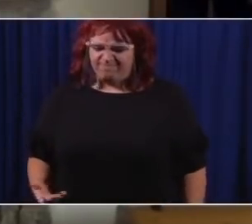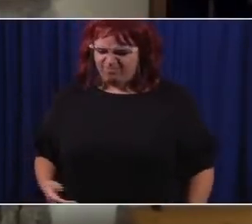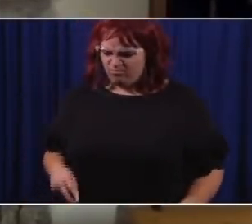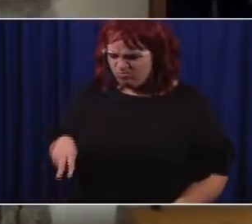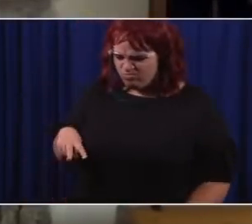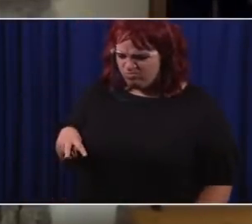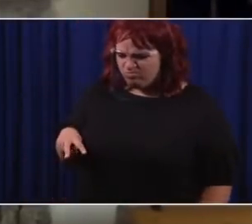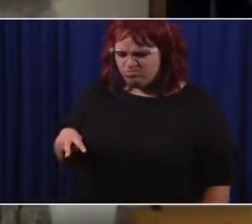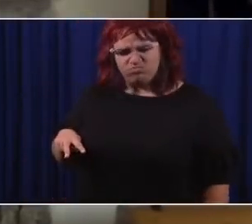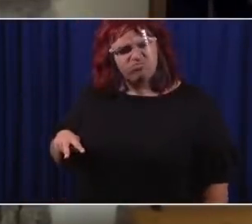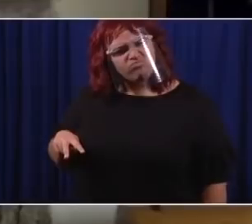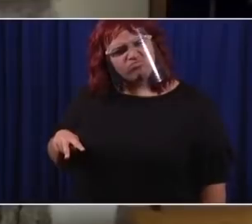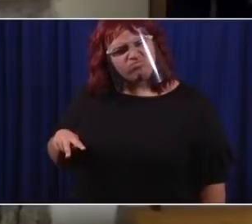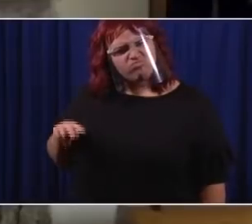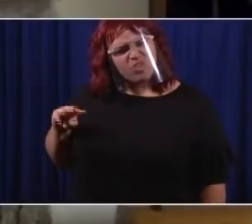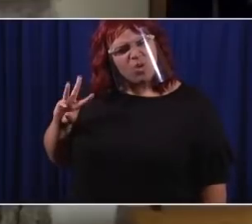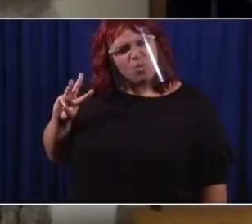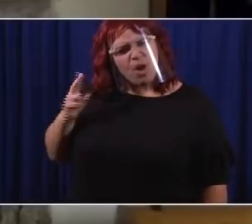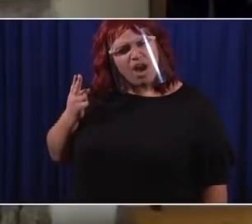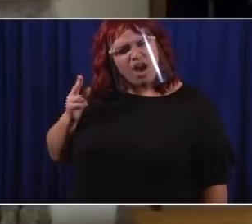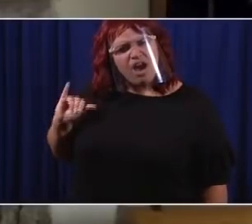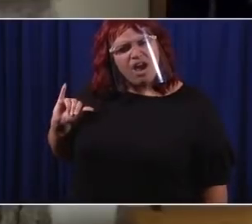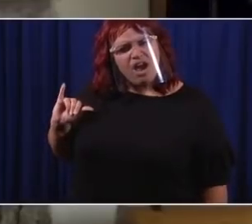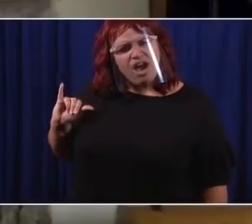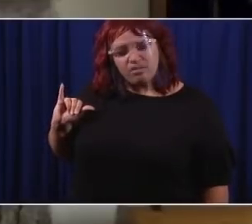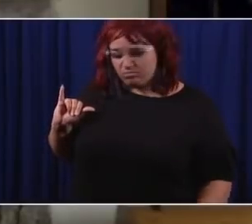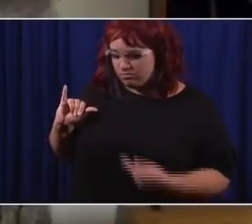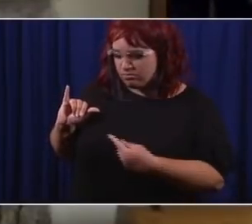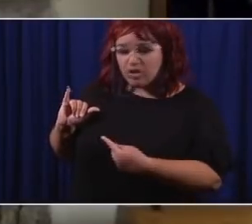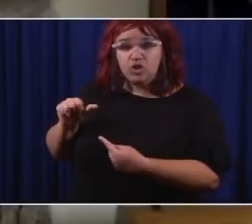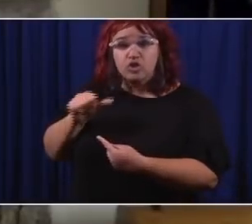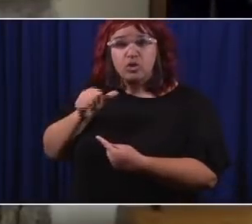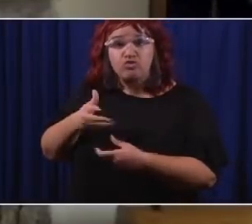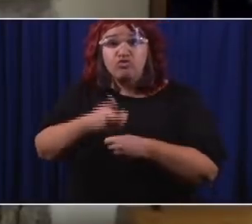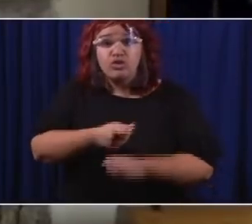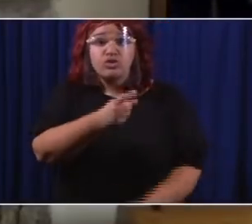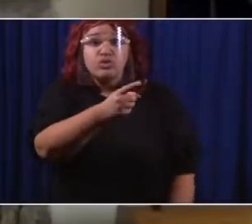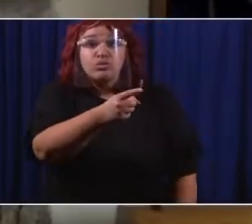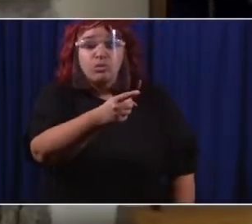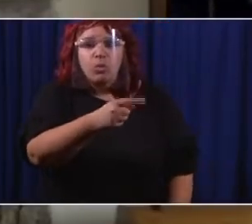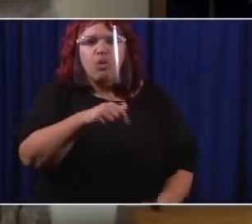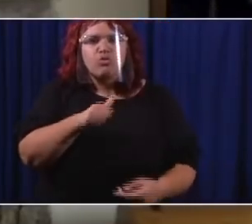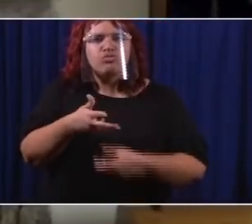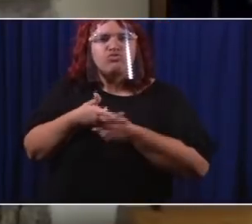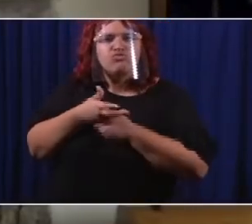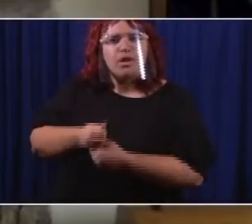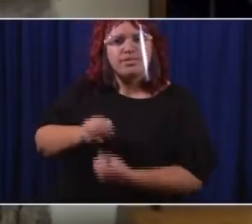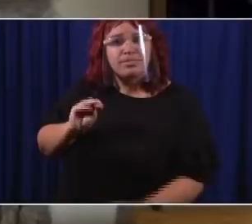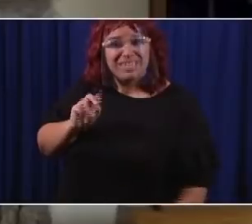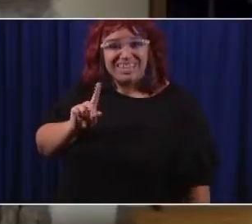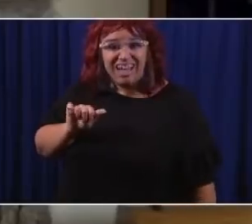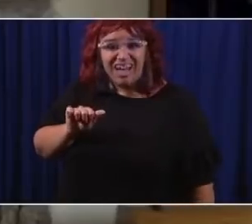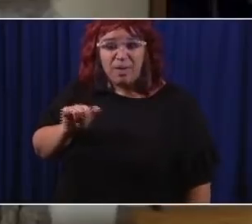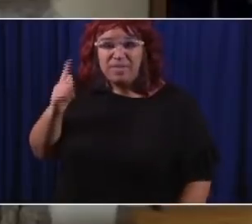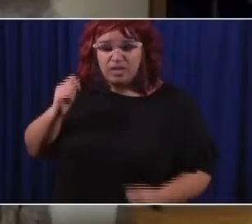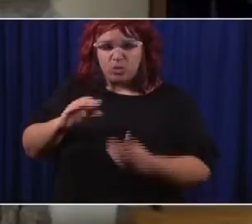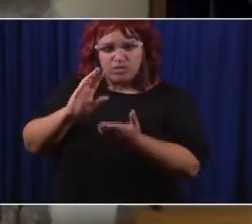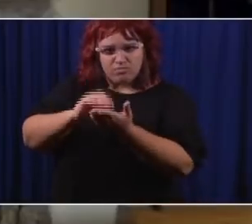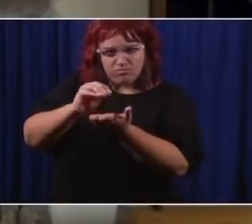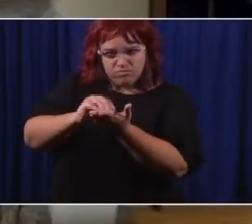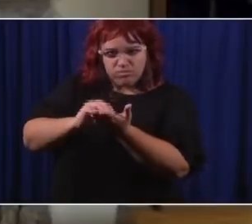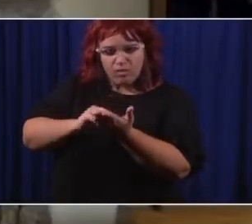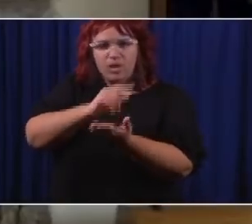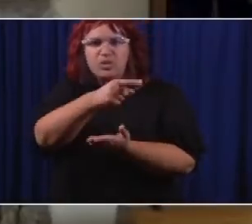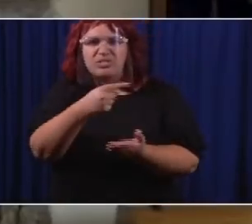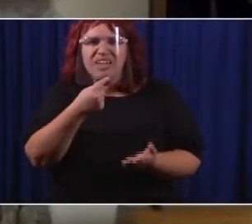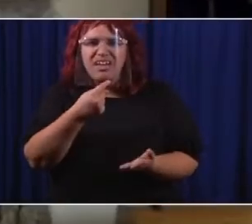people just don't trust you, or they don't trust us because we're reporting on what you have to say? Do we need those skeptics to be able